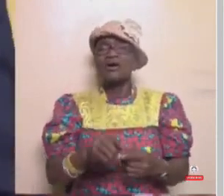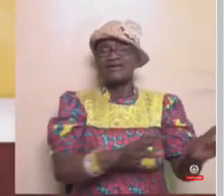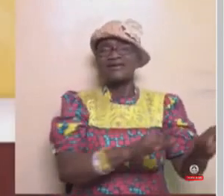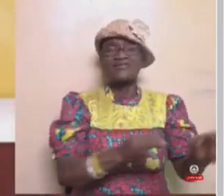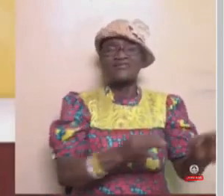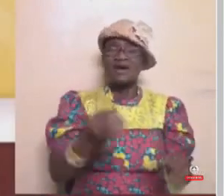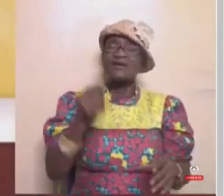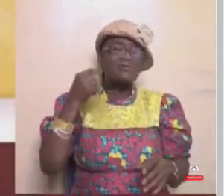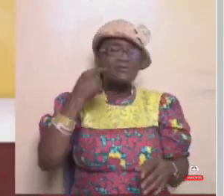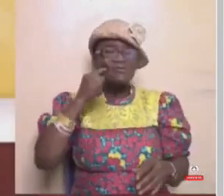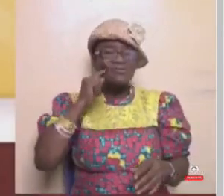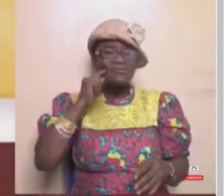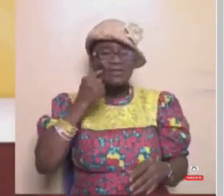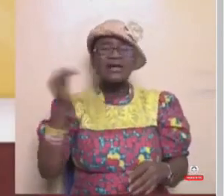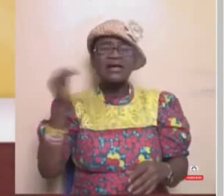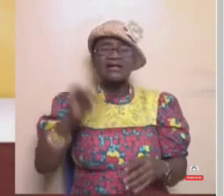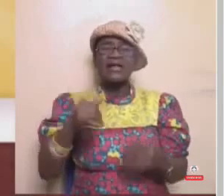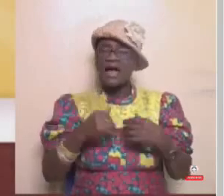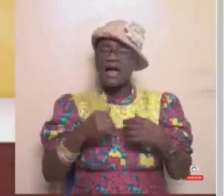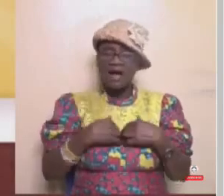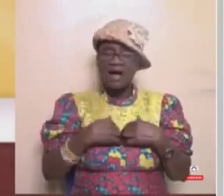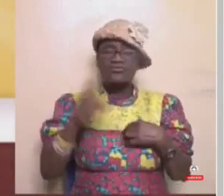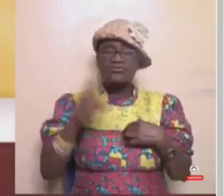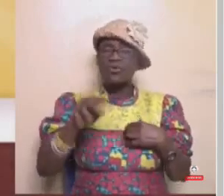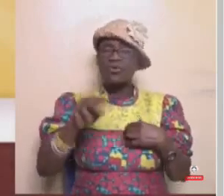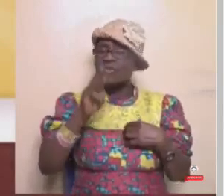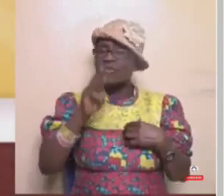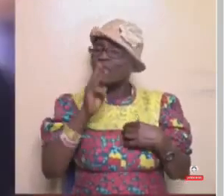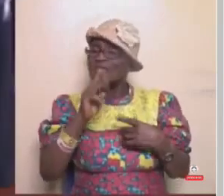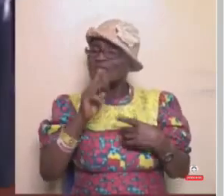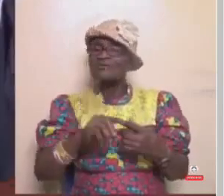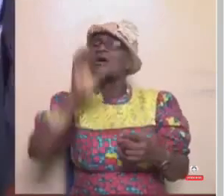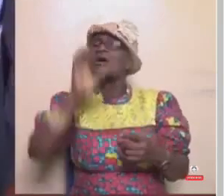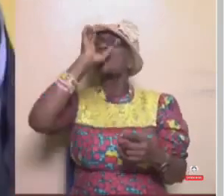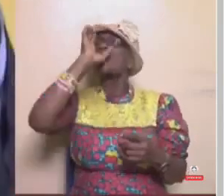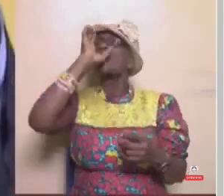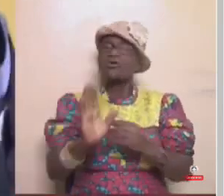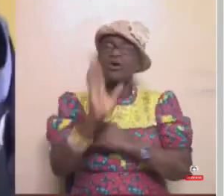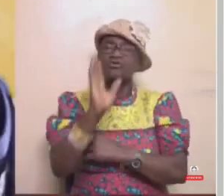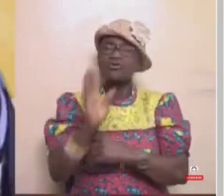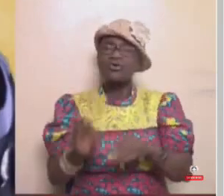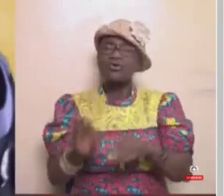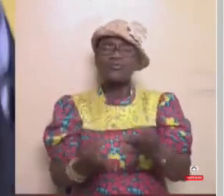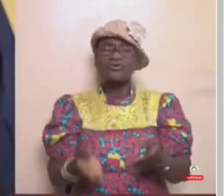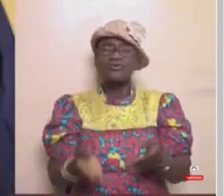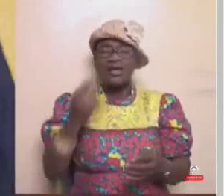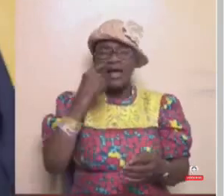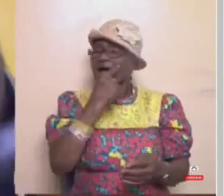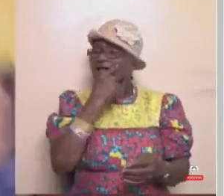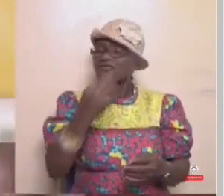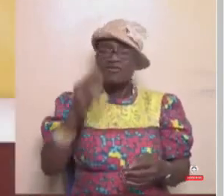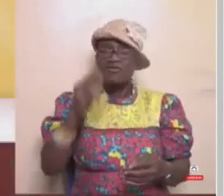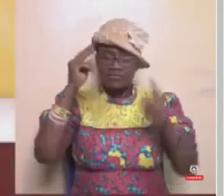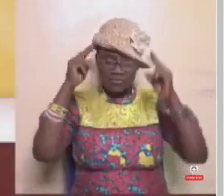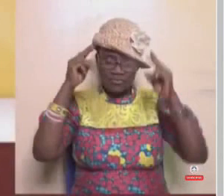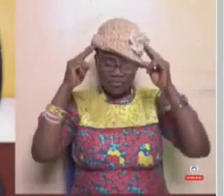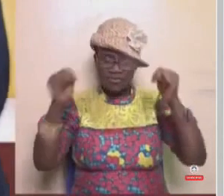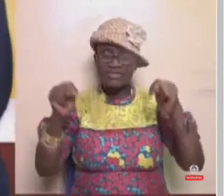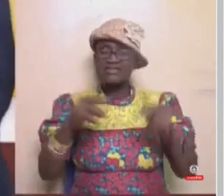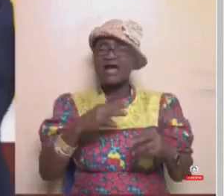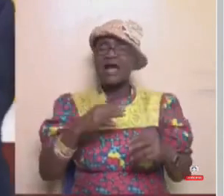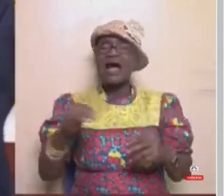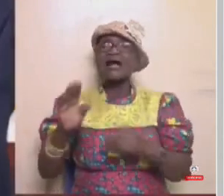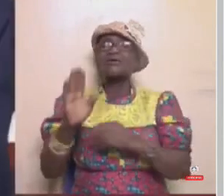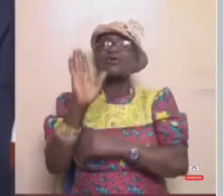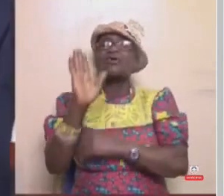And God opened the eyes of Moses. He gave him direction about a tree. But